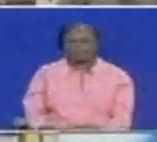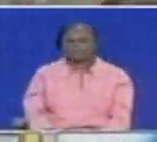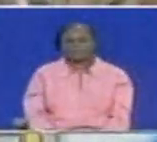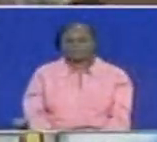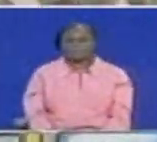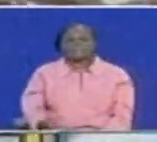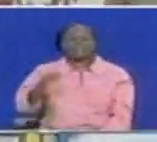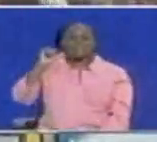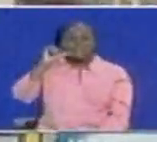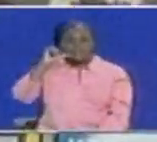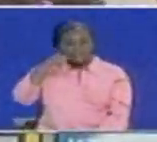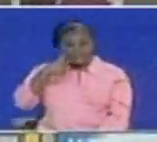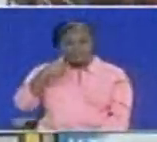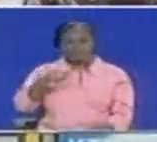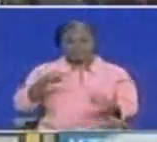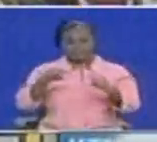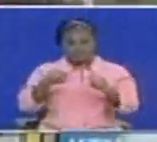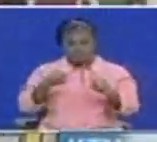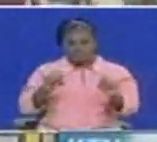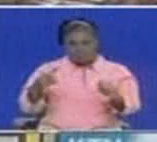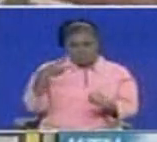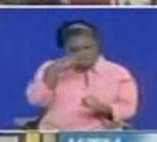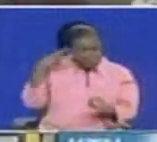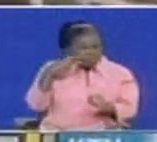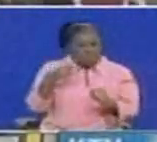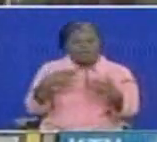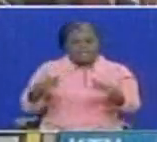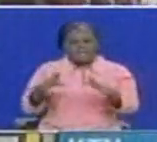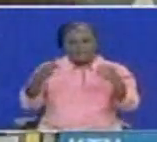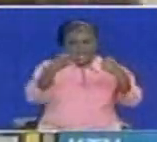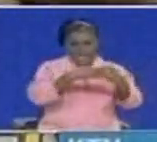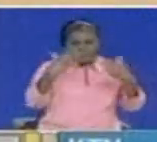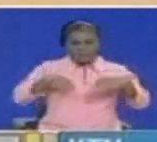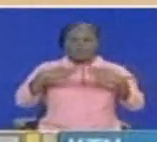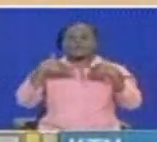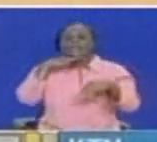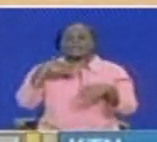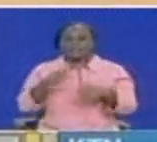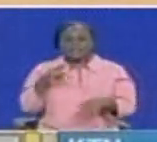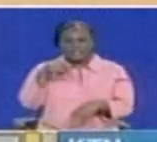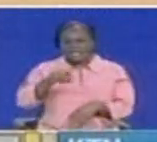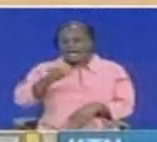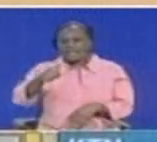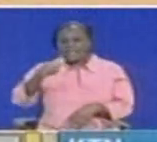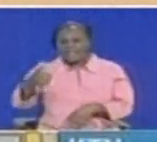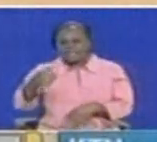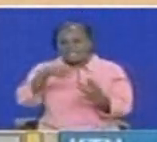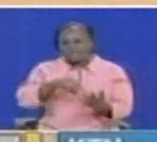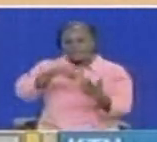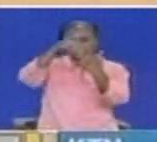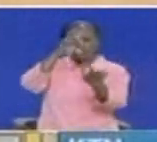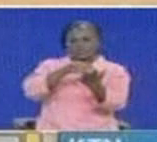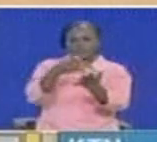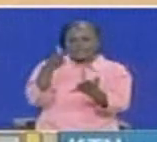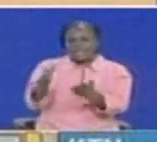The latest attack that has left 8 officers dead in Mandera, if taken by itself, makes for yet another isolated incident in